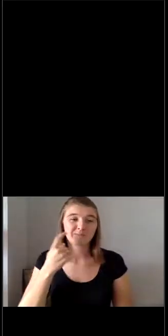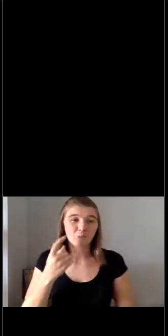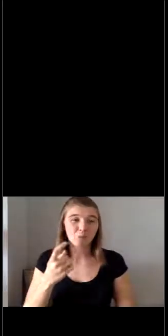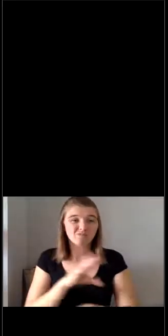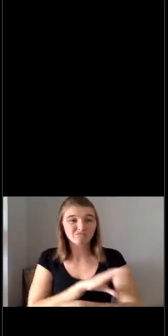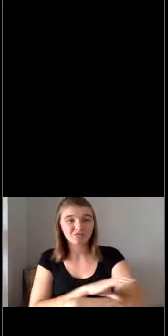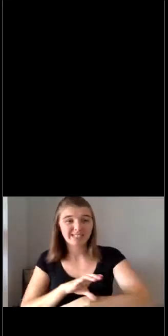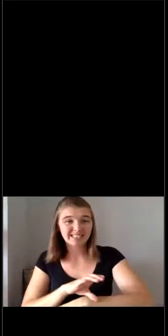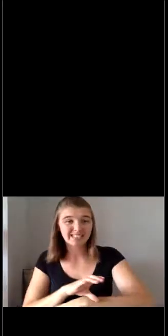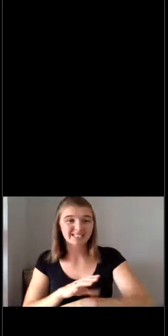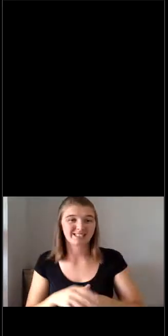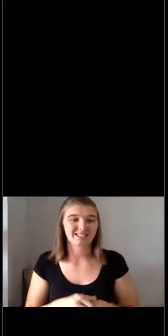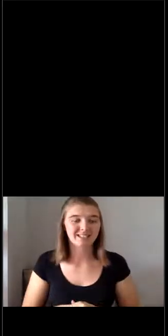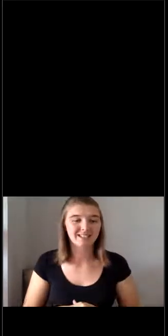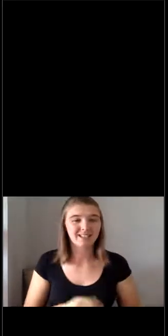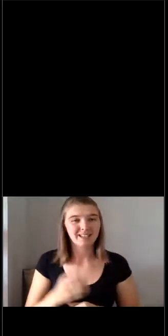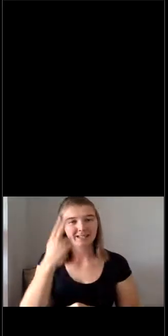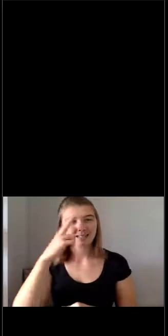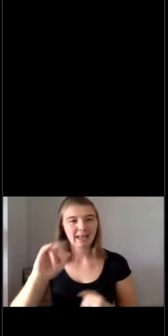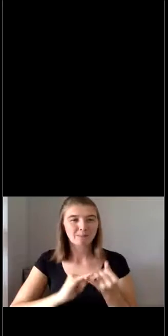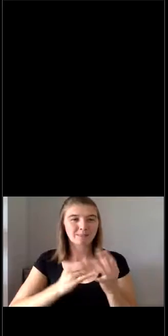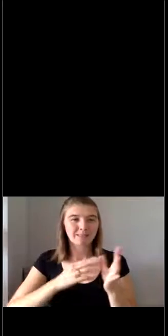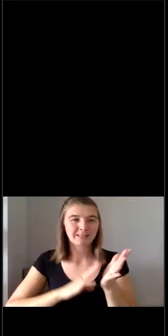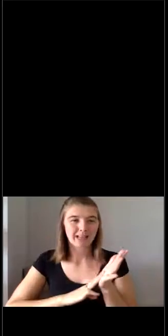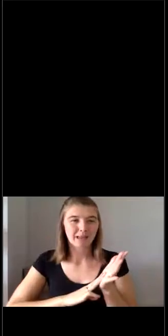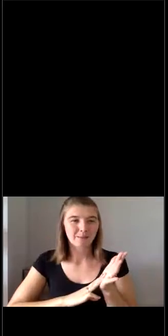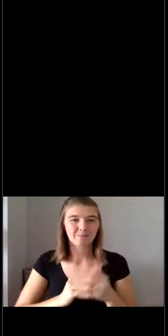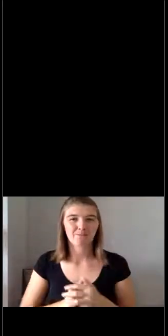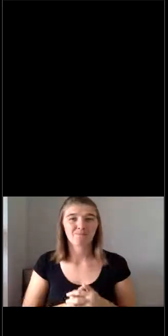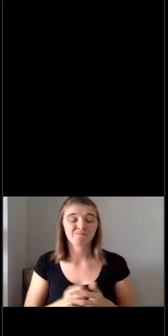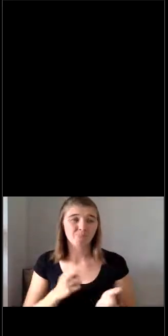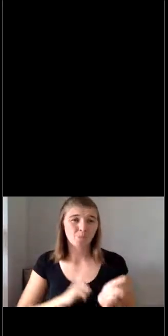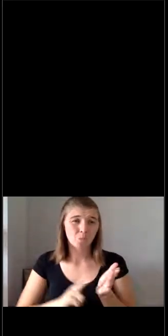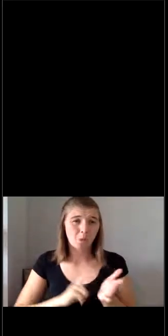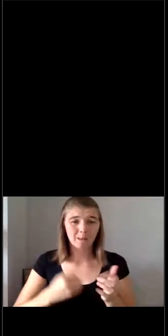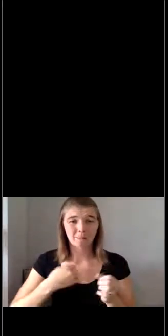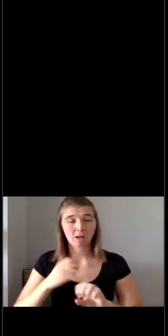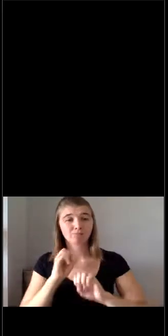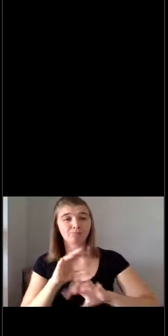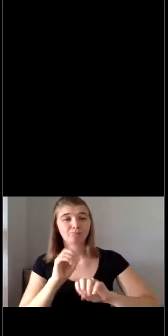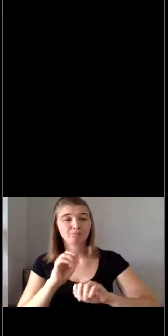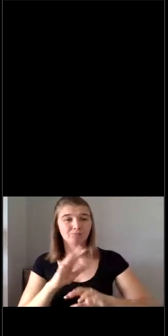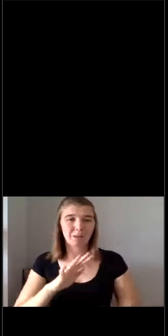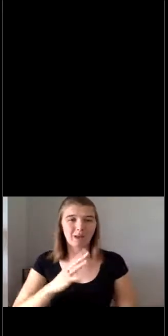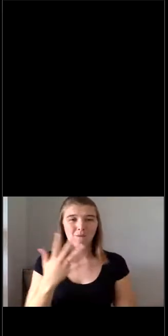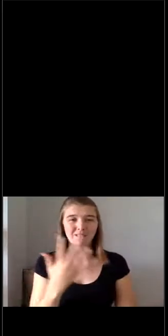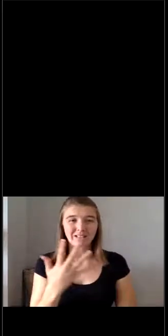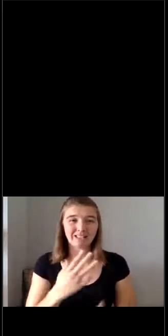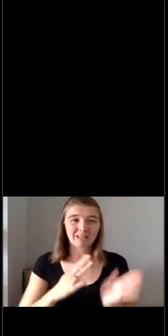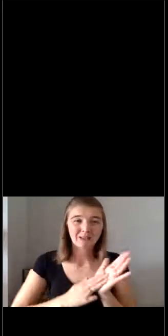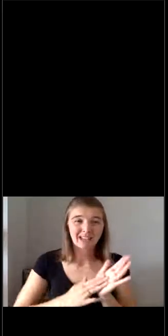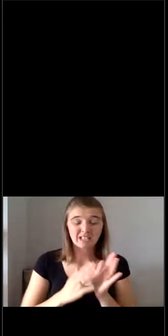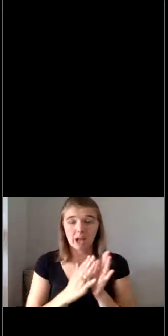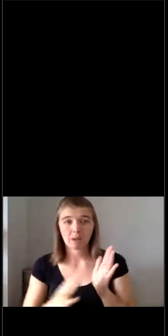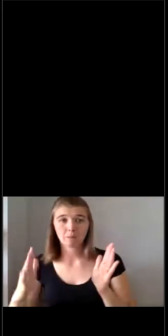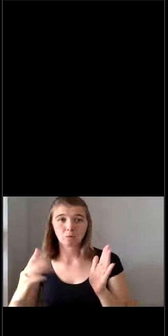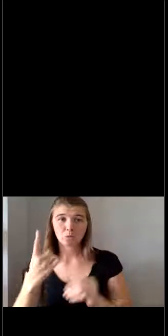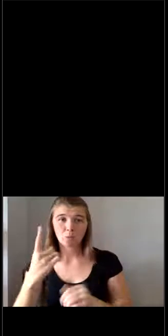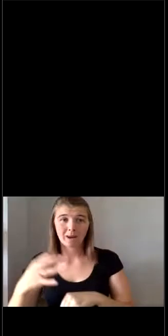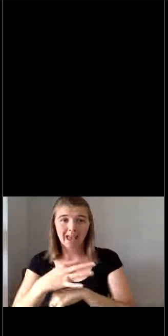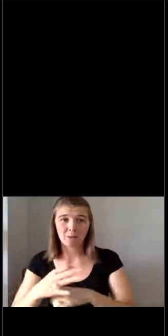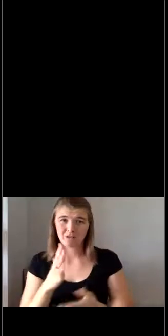Thorogood. Normally the sessions I deliver are 50 minutes to 1 hour long. And so it's very ambitious what we're trying to do today, condense some key messages into